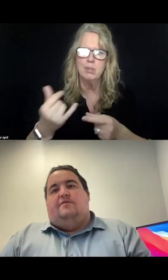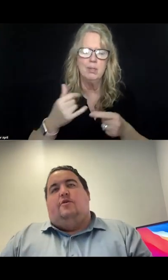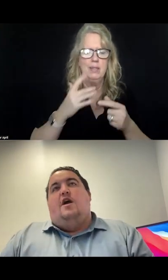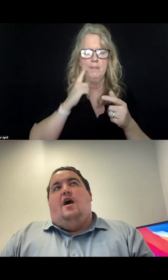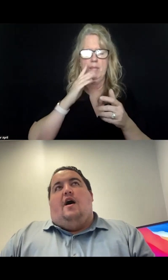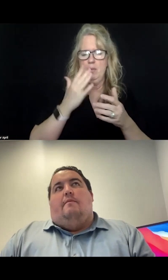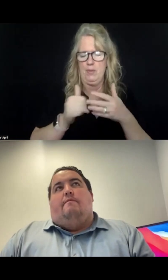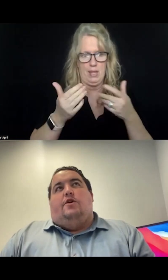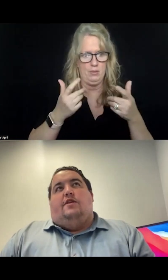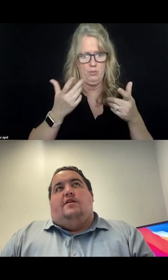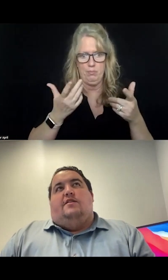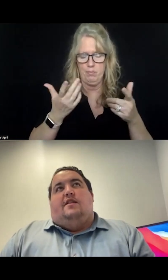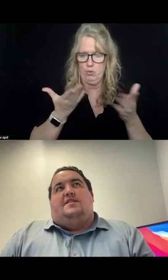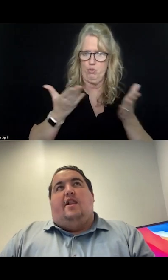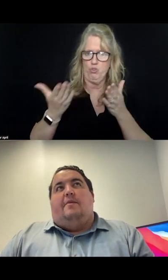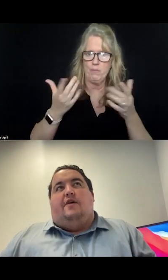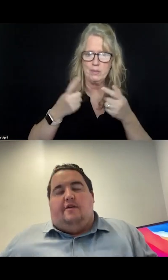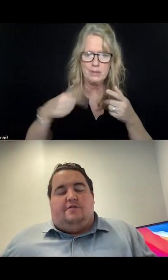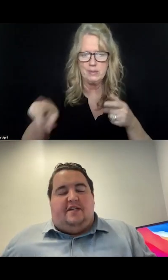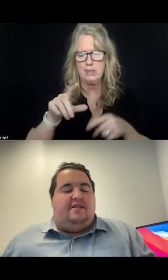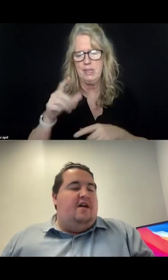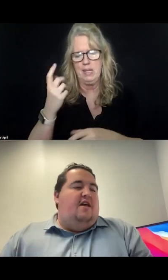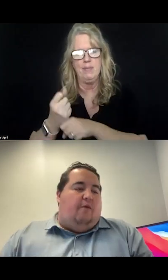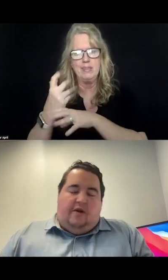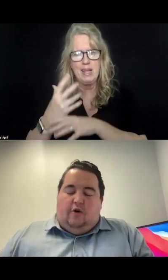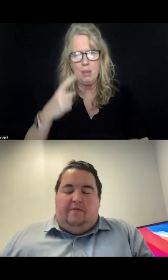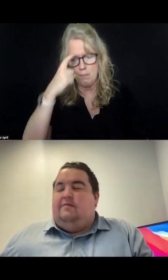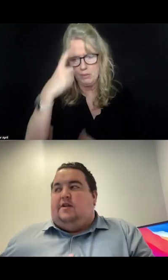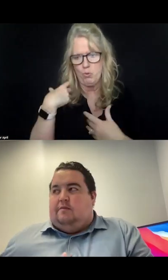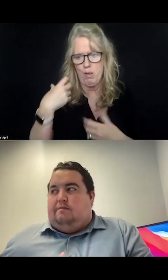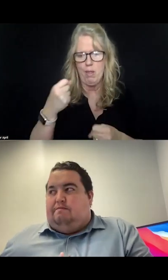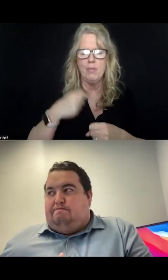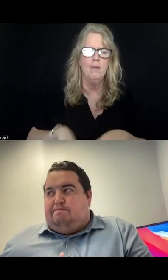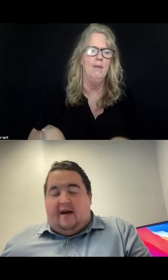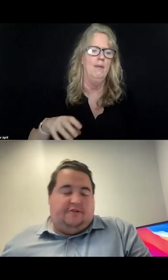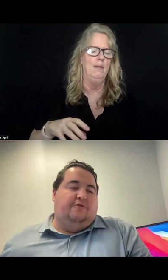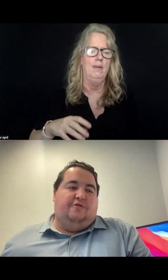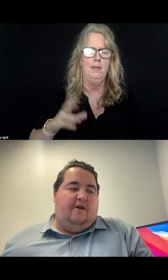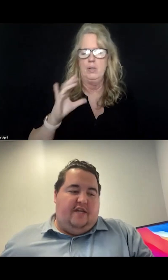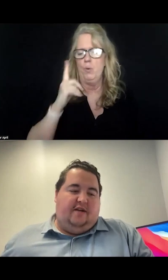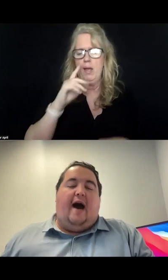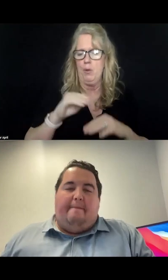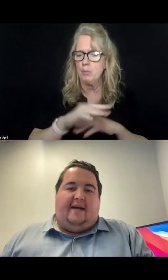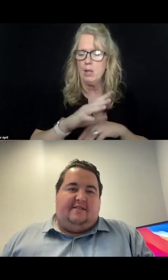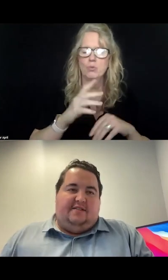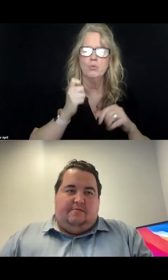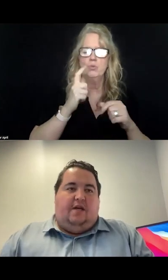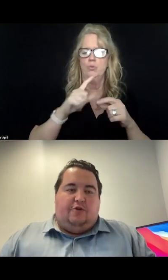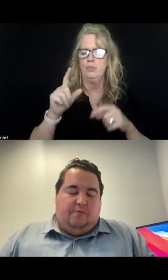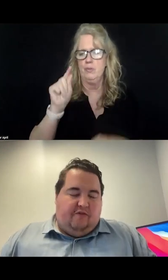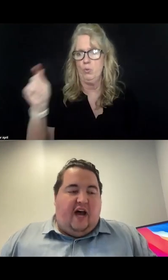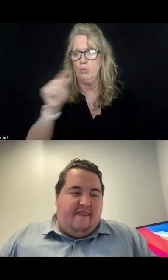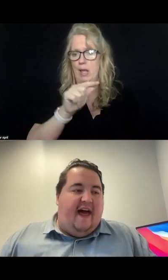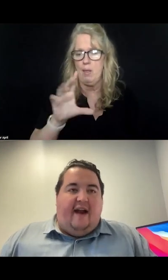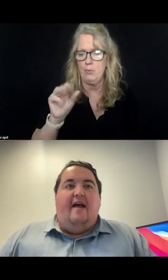being delivered in the telemental health space, that would help counselors that are in compact states to be able